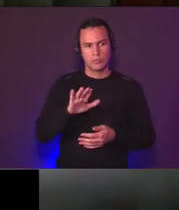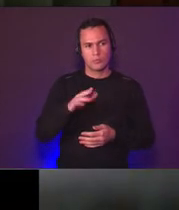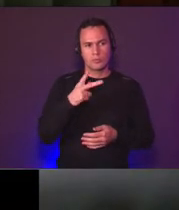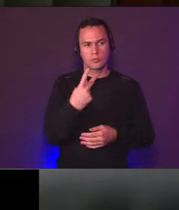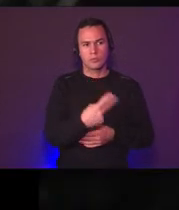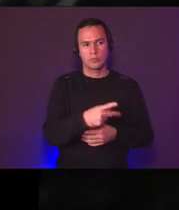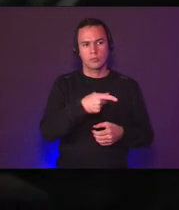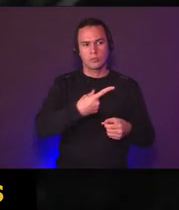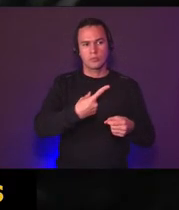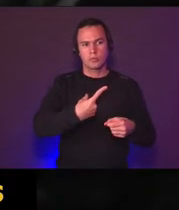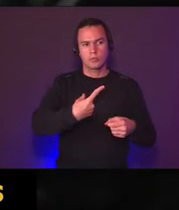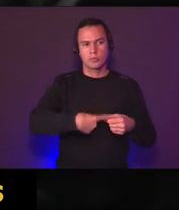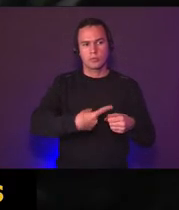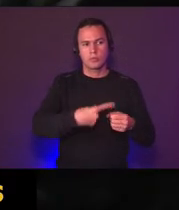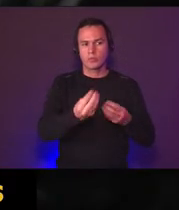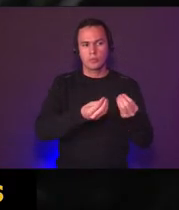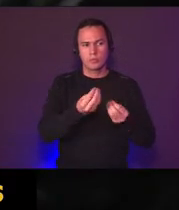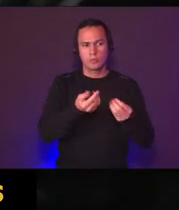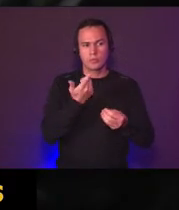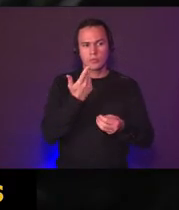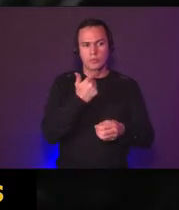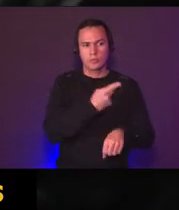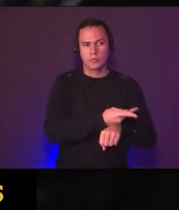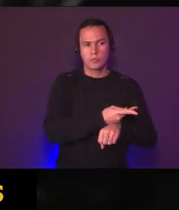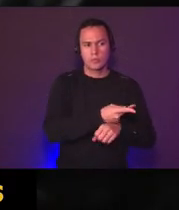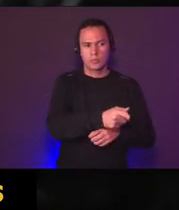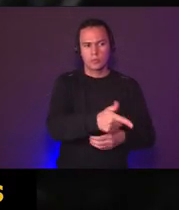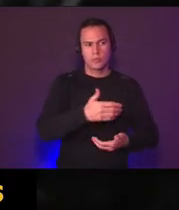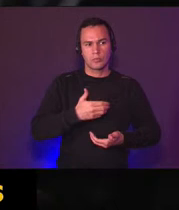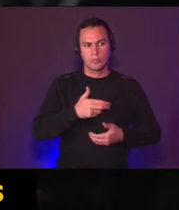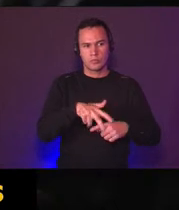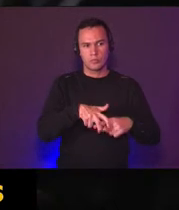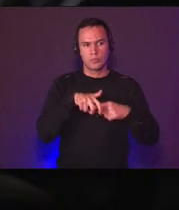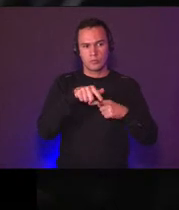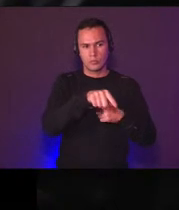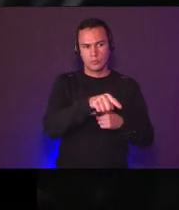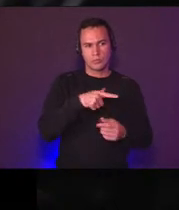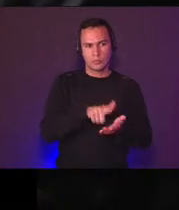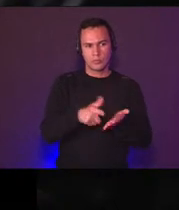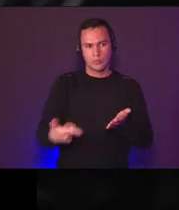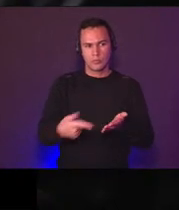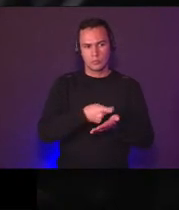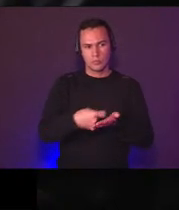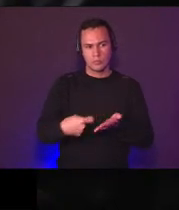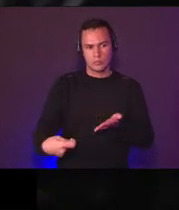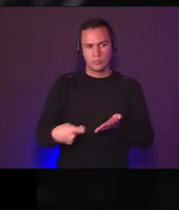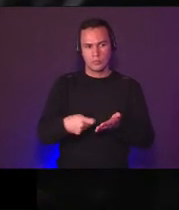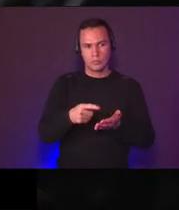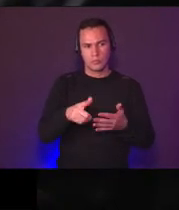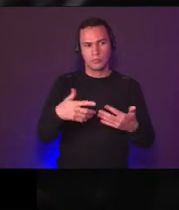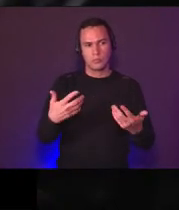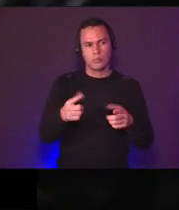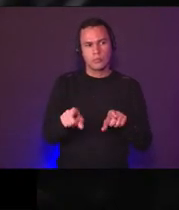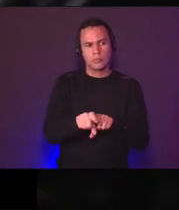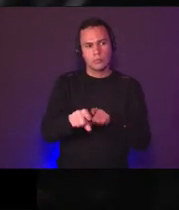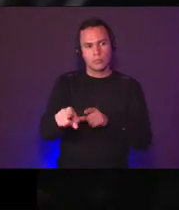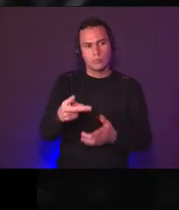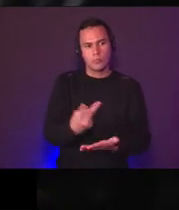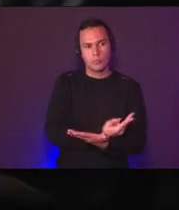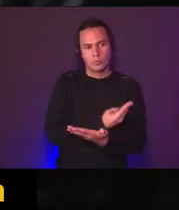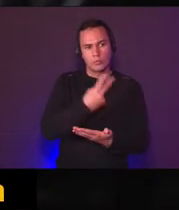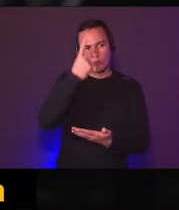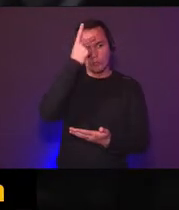the Pulitzer Prize, some coverage had certain stereotypes that right. even seemed racial mm-hmm. in